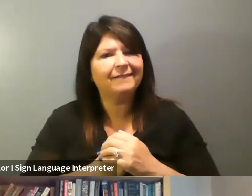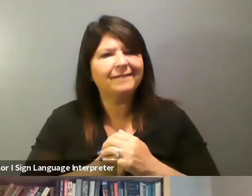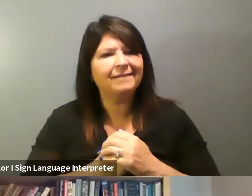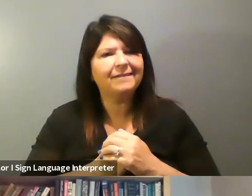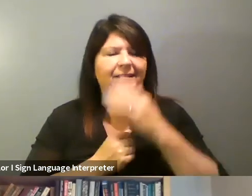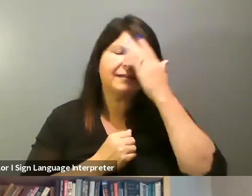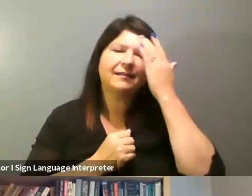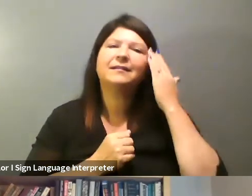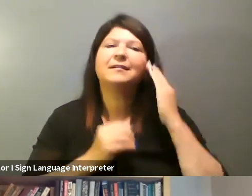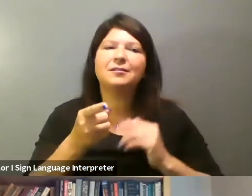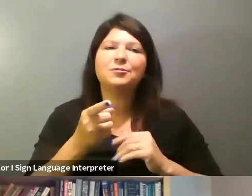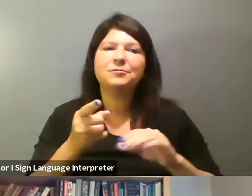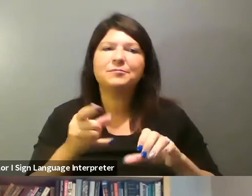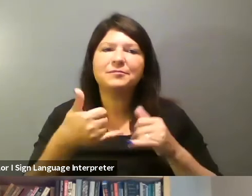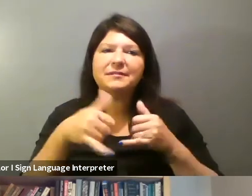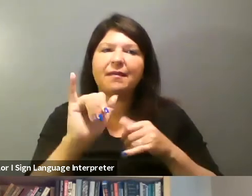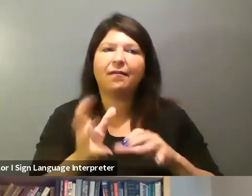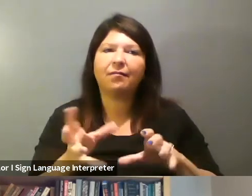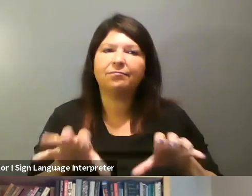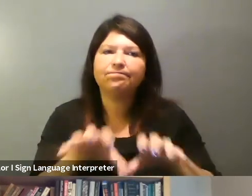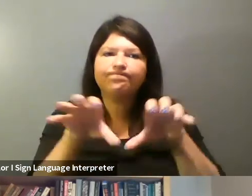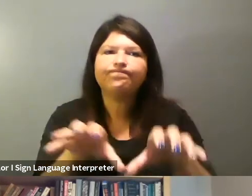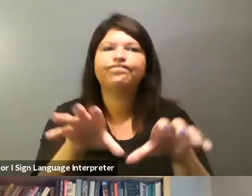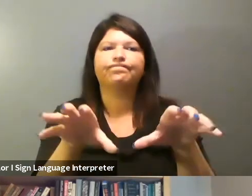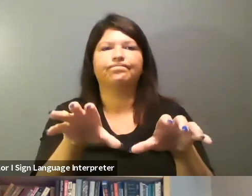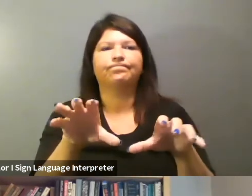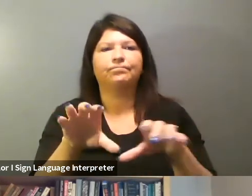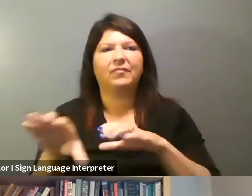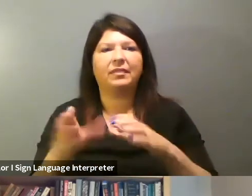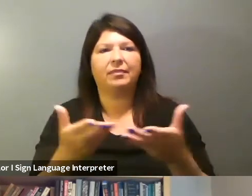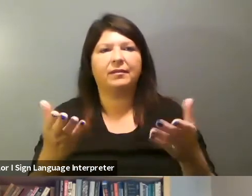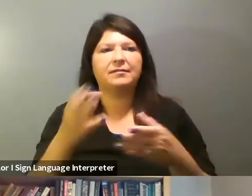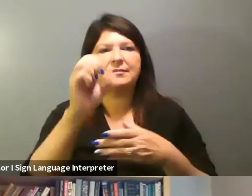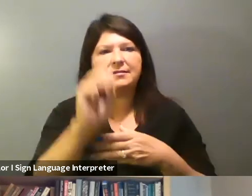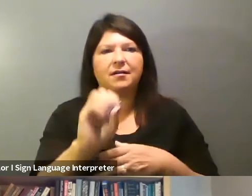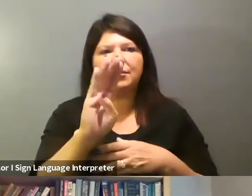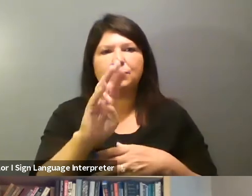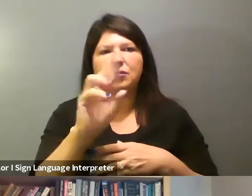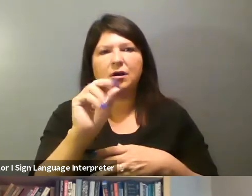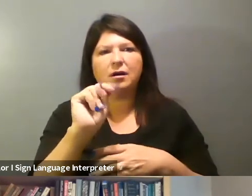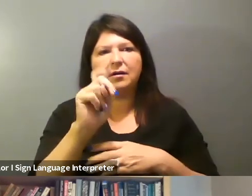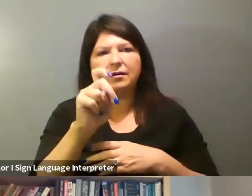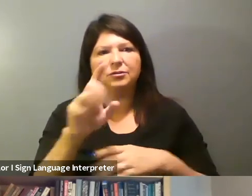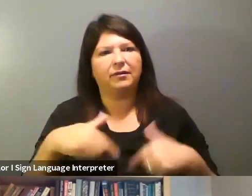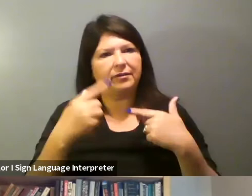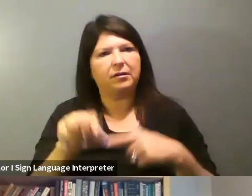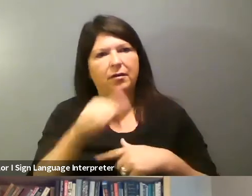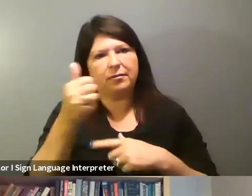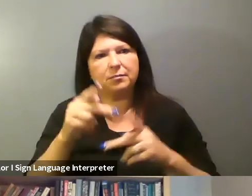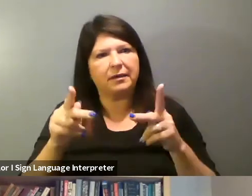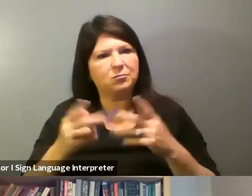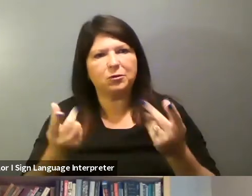Are you still active in the South Bronx? Have you moved your interests elsewhere? Can you update us on your life now?